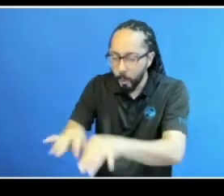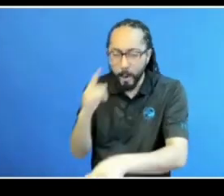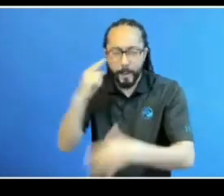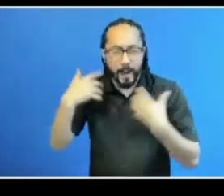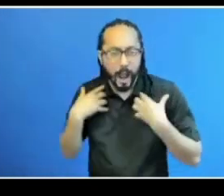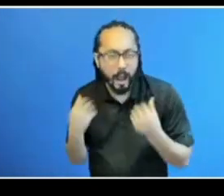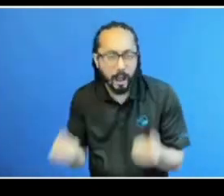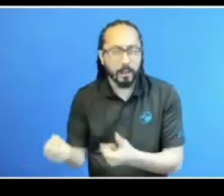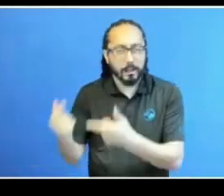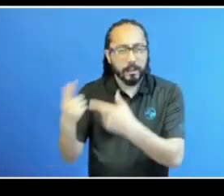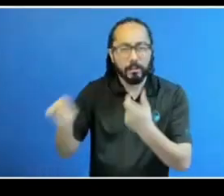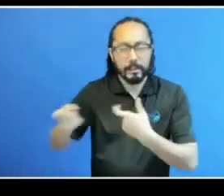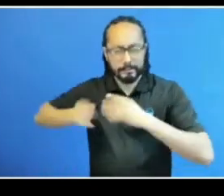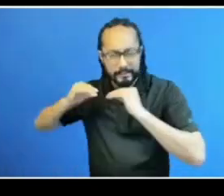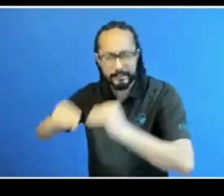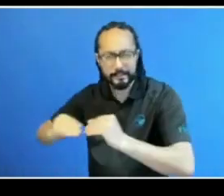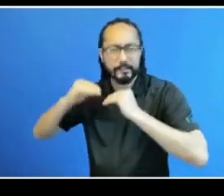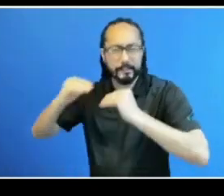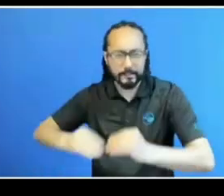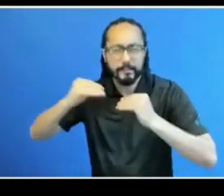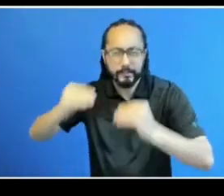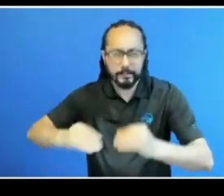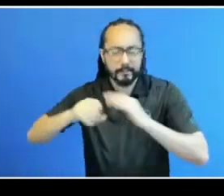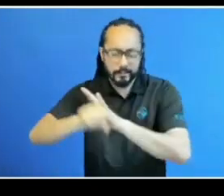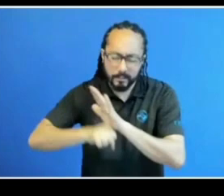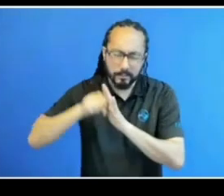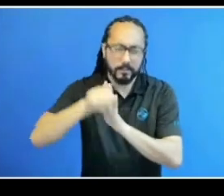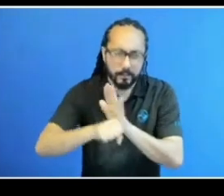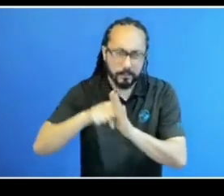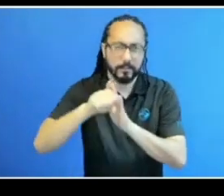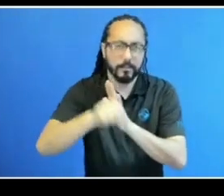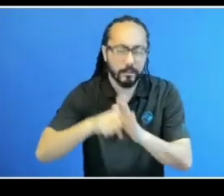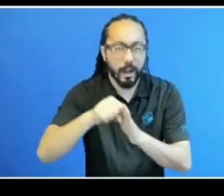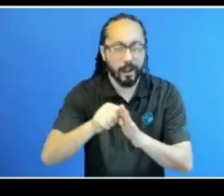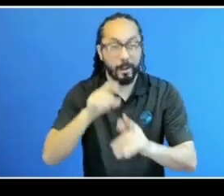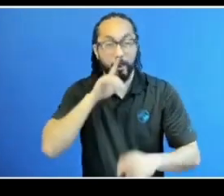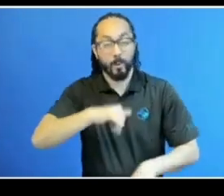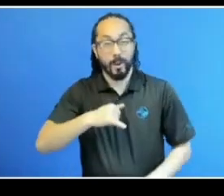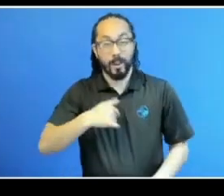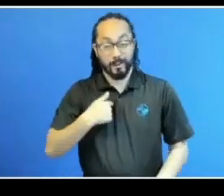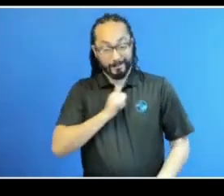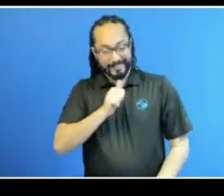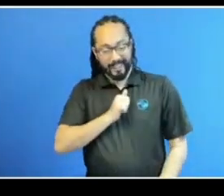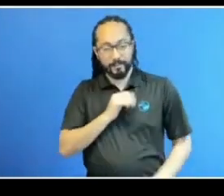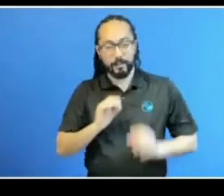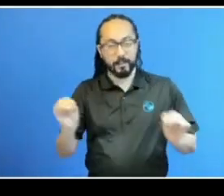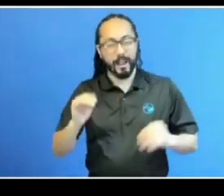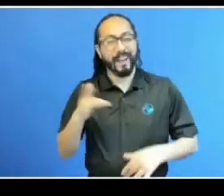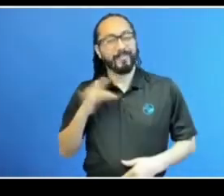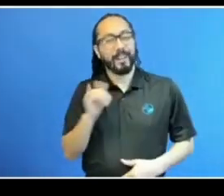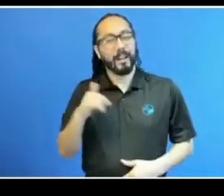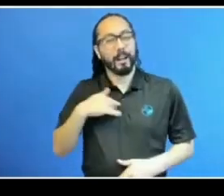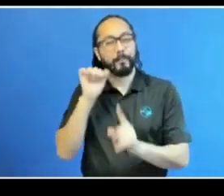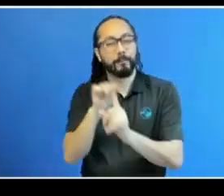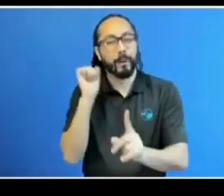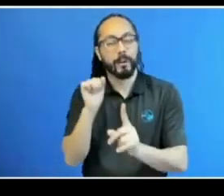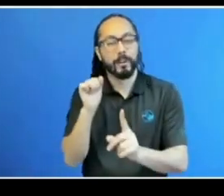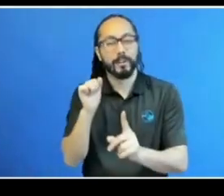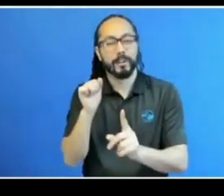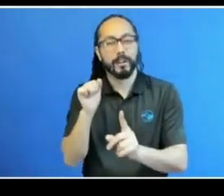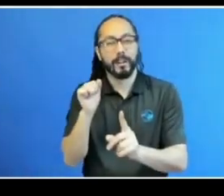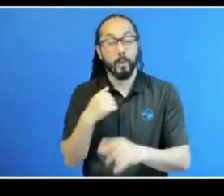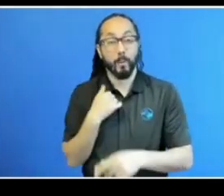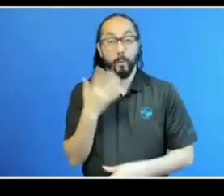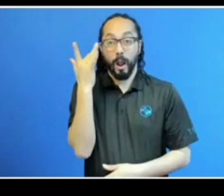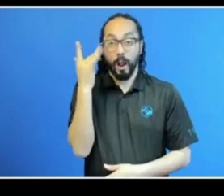and well-being. And I felt like a fraud. I felt like a fraud because I'm sharing this with my clients, but yet not